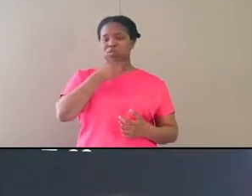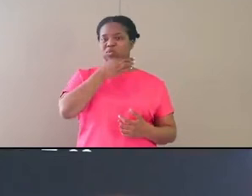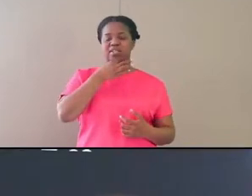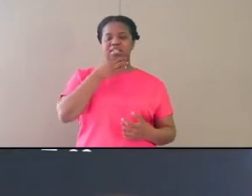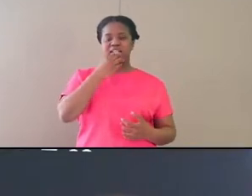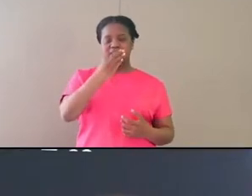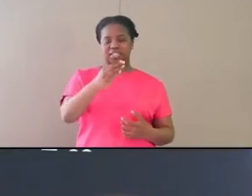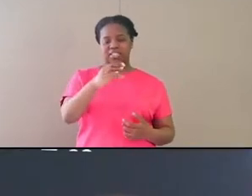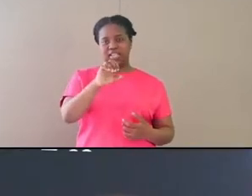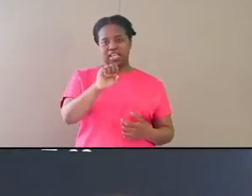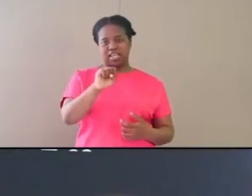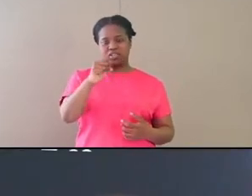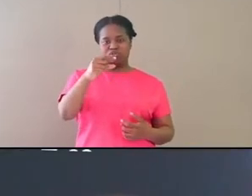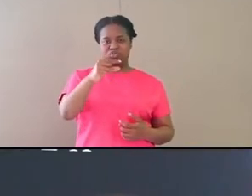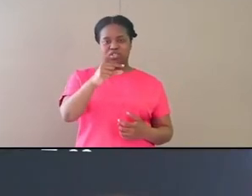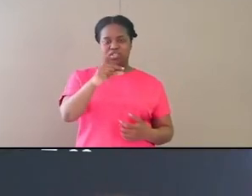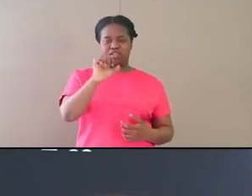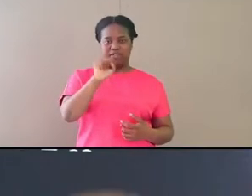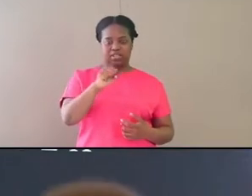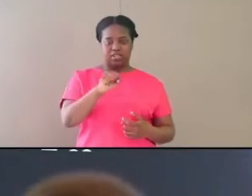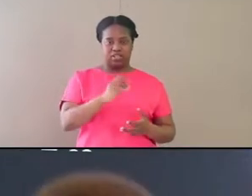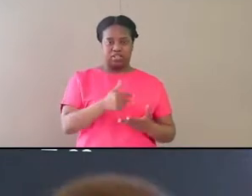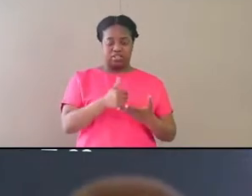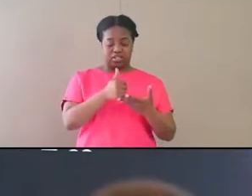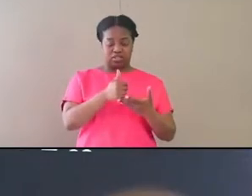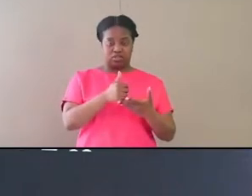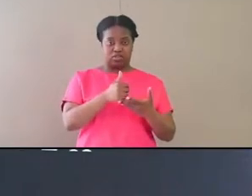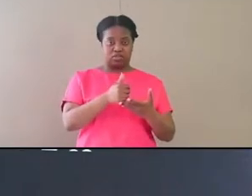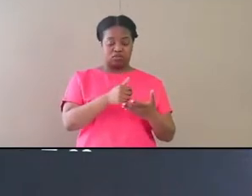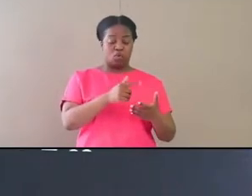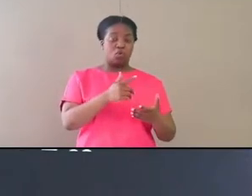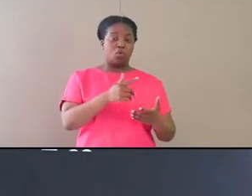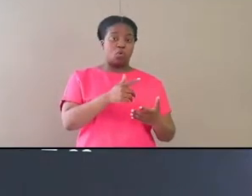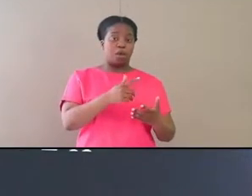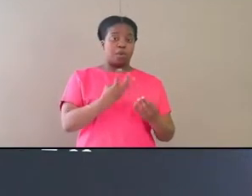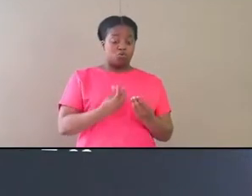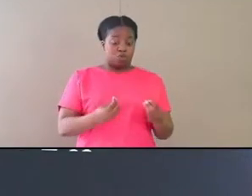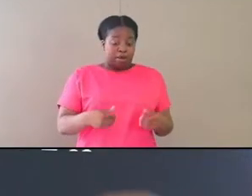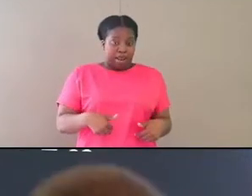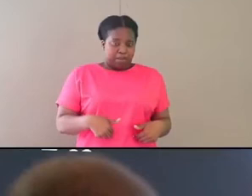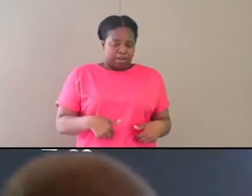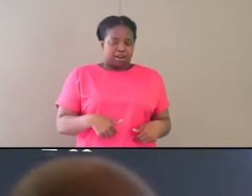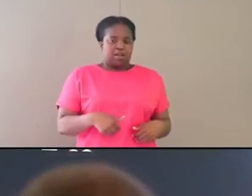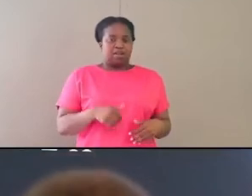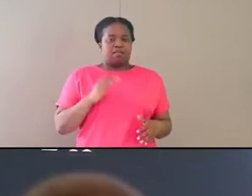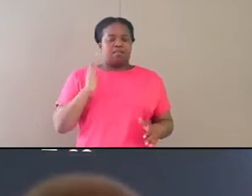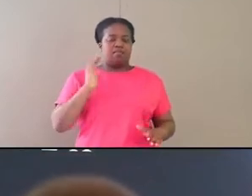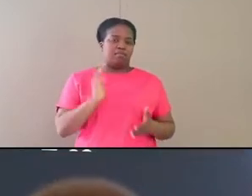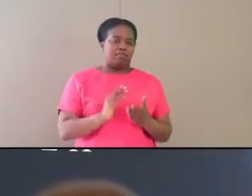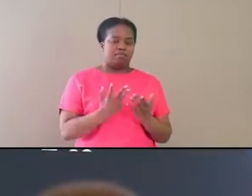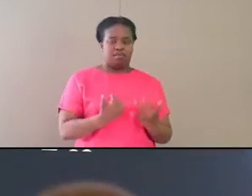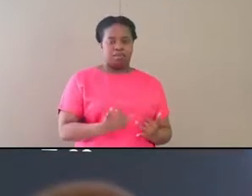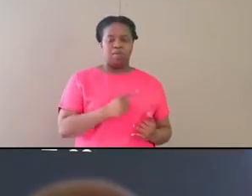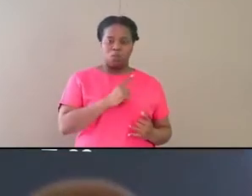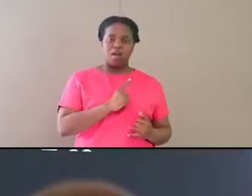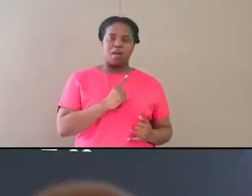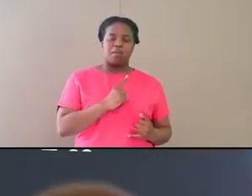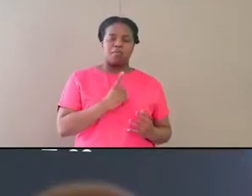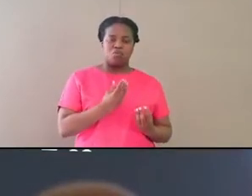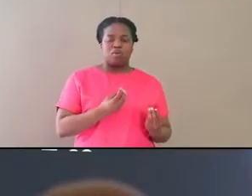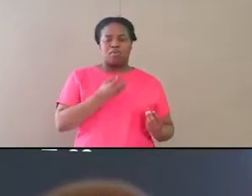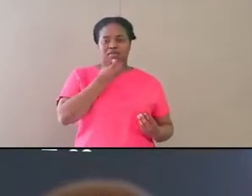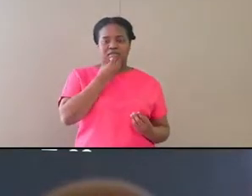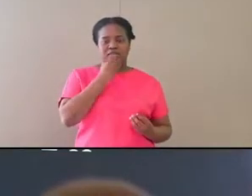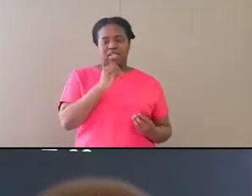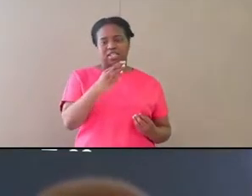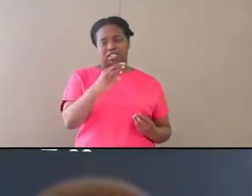CSG has contributed to the reduction in child hunger. The challenge has been the value of the CSG.